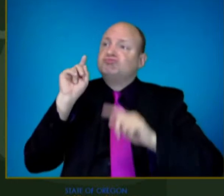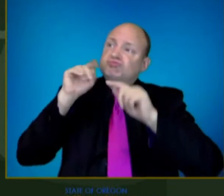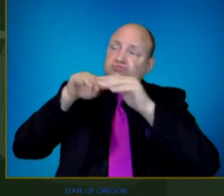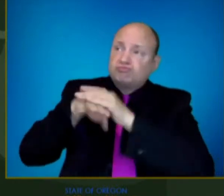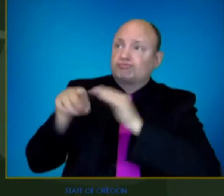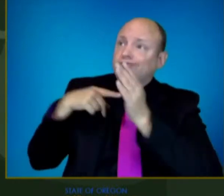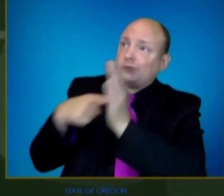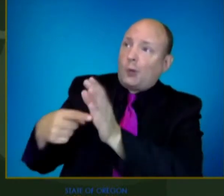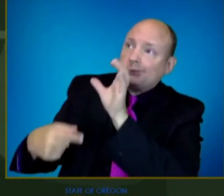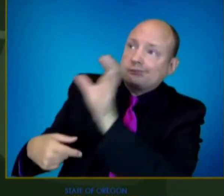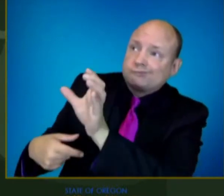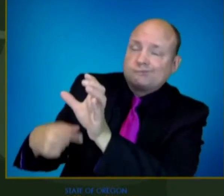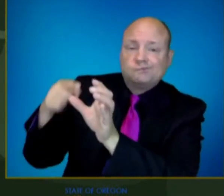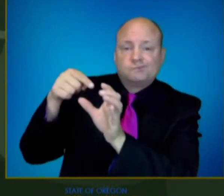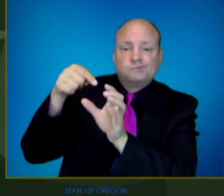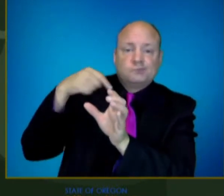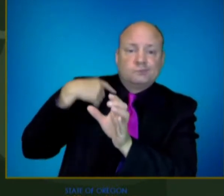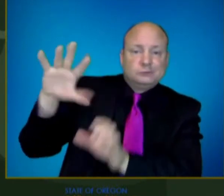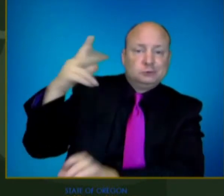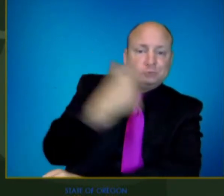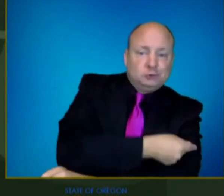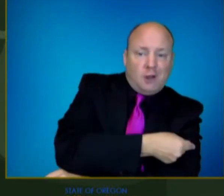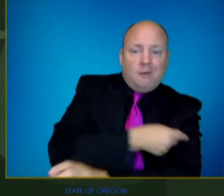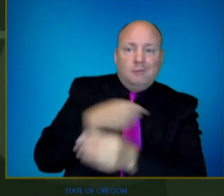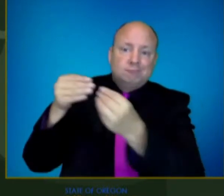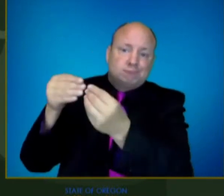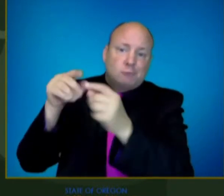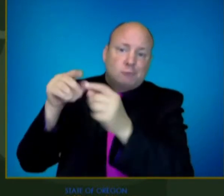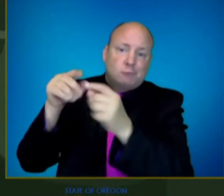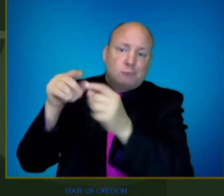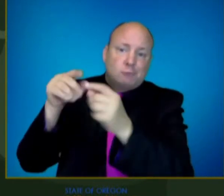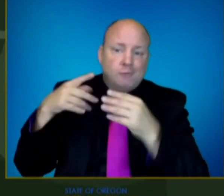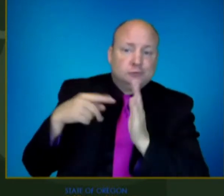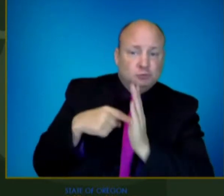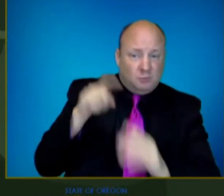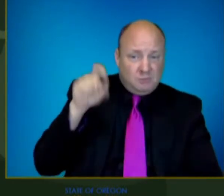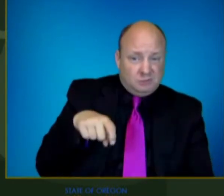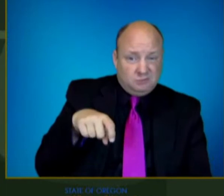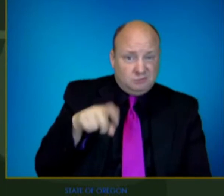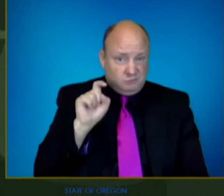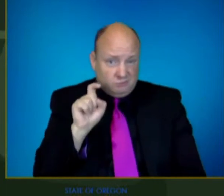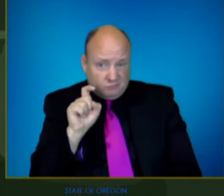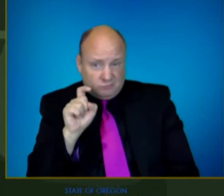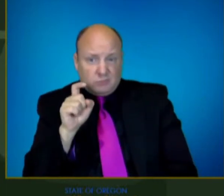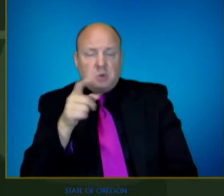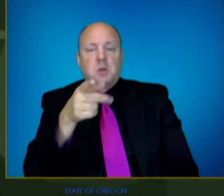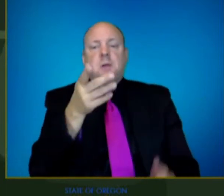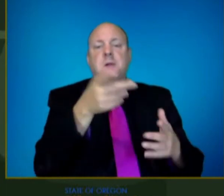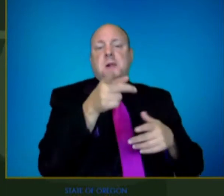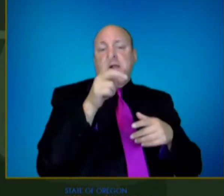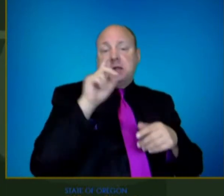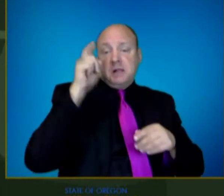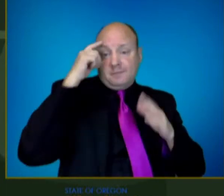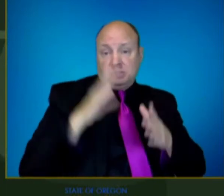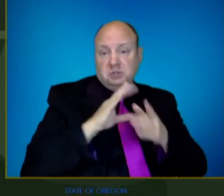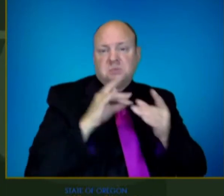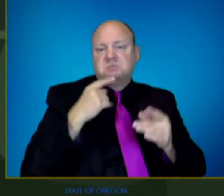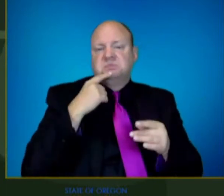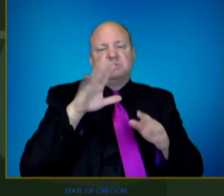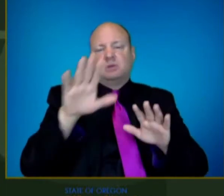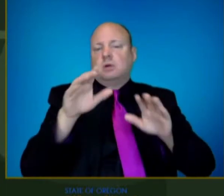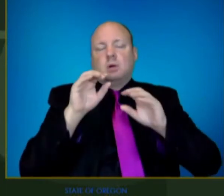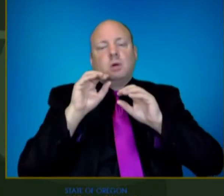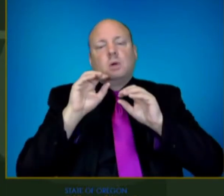So, Lisa, what we do know is that particularly this variant makes its own timeline. And what